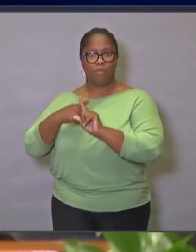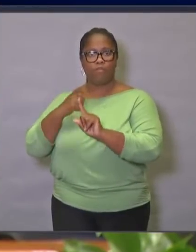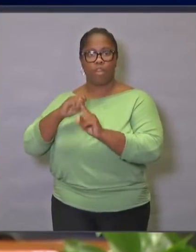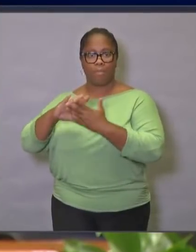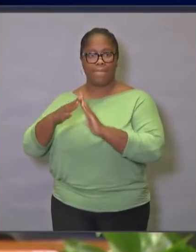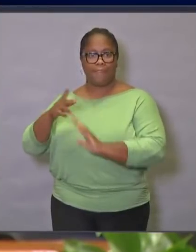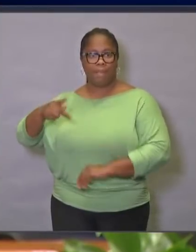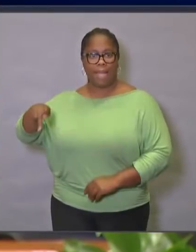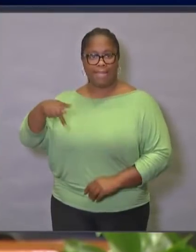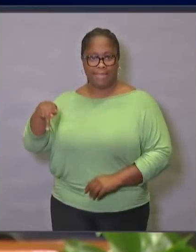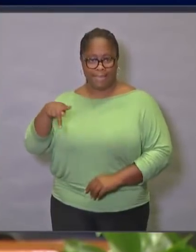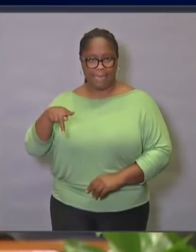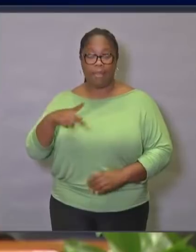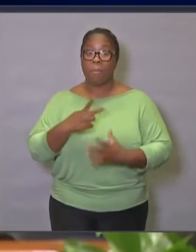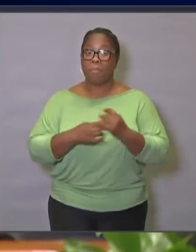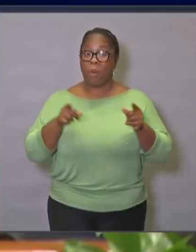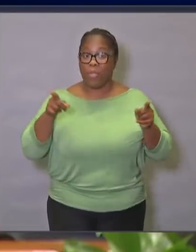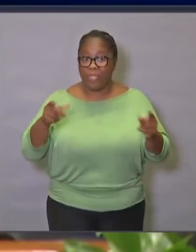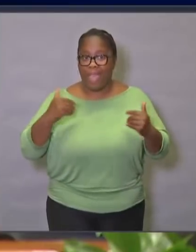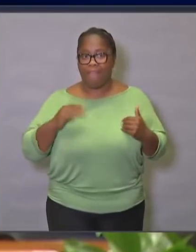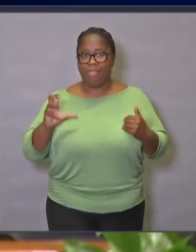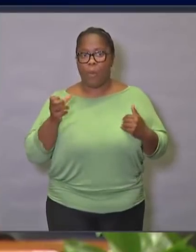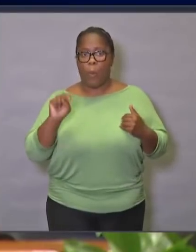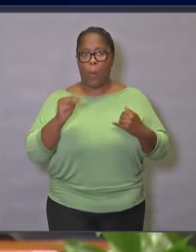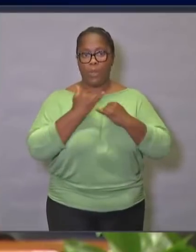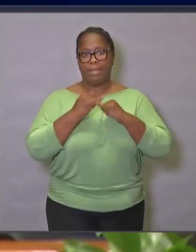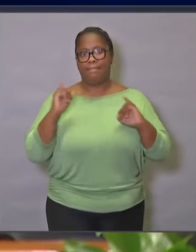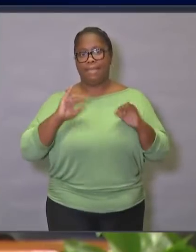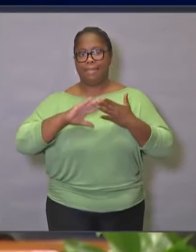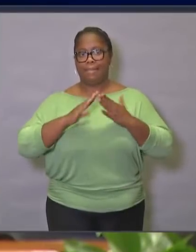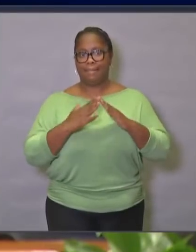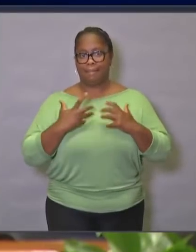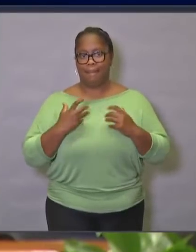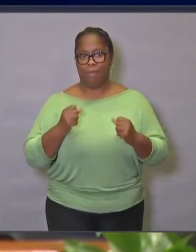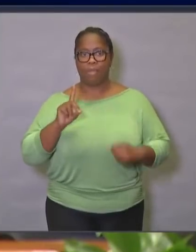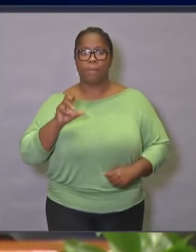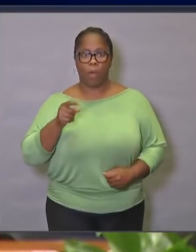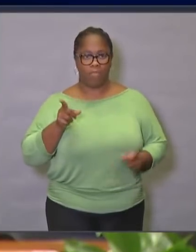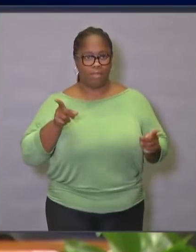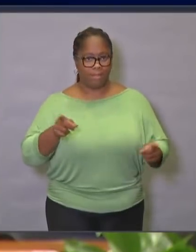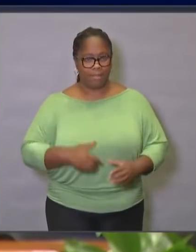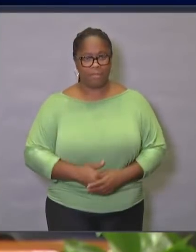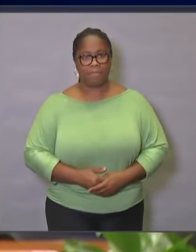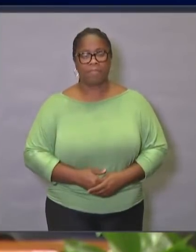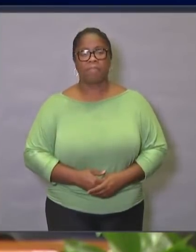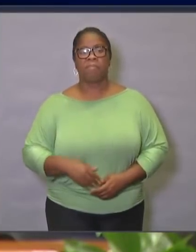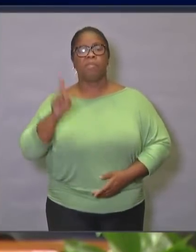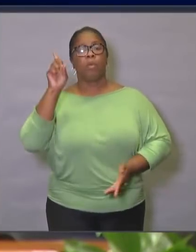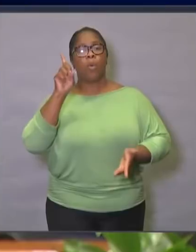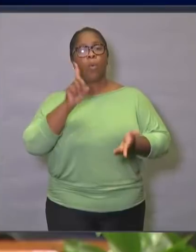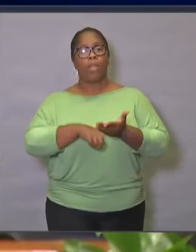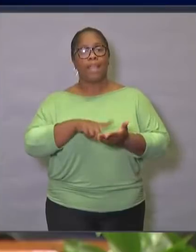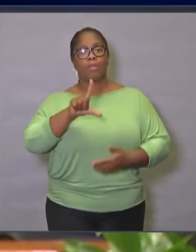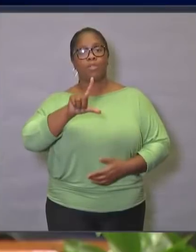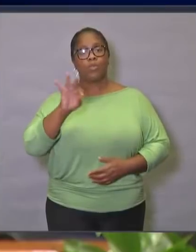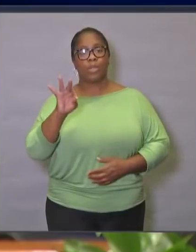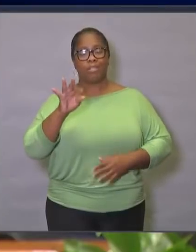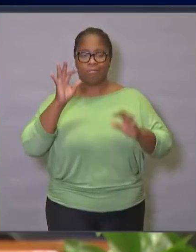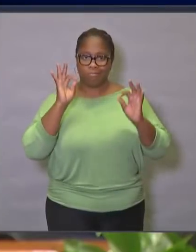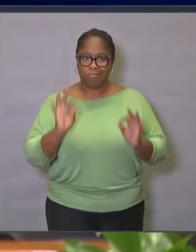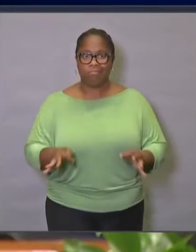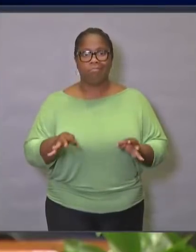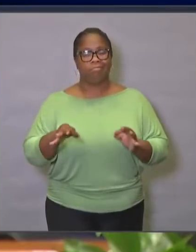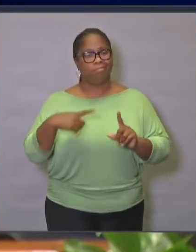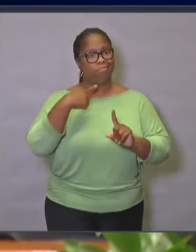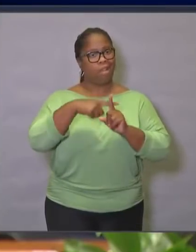the city of Pasadena, both of which have independent city health departments. We're reporting 1,029 confirmed cases